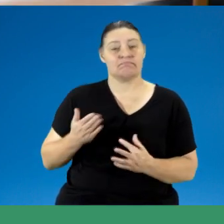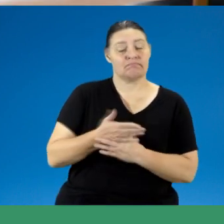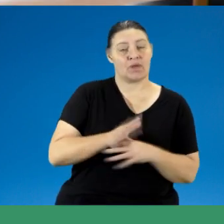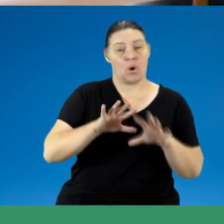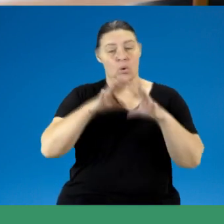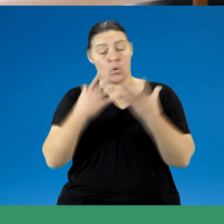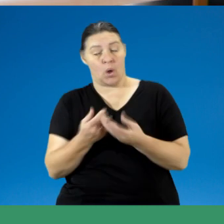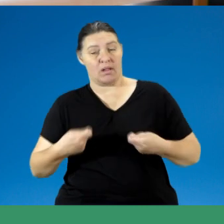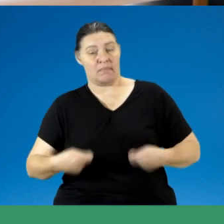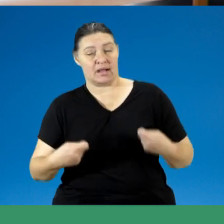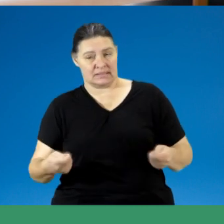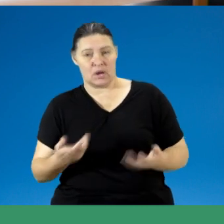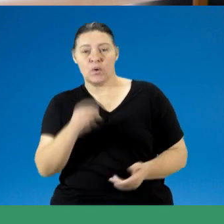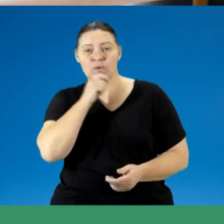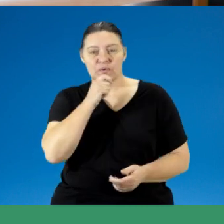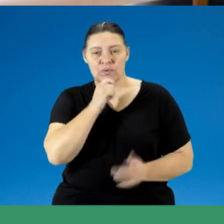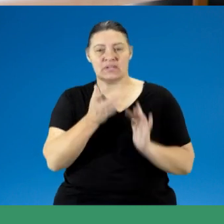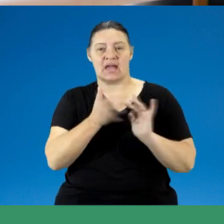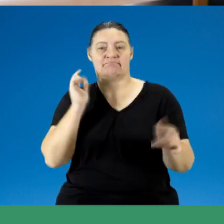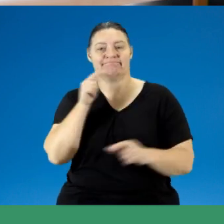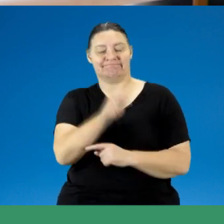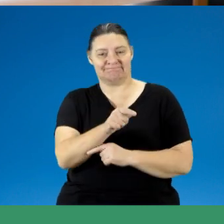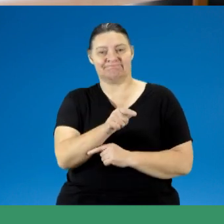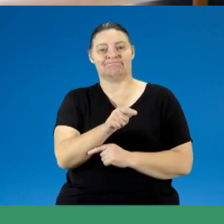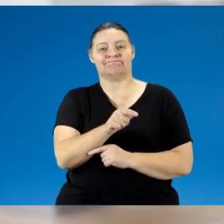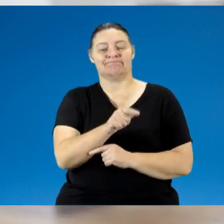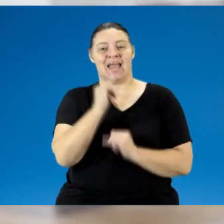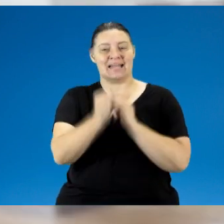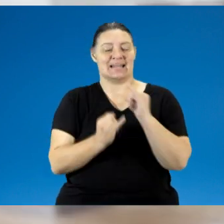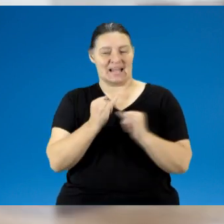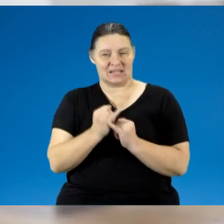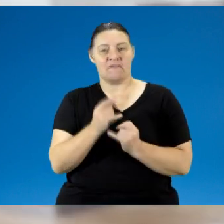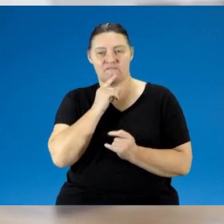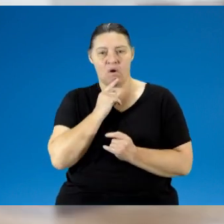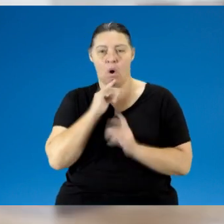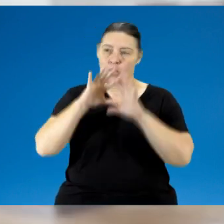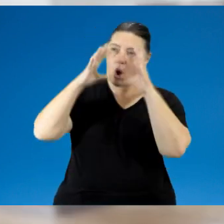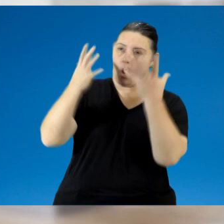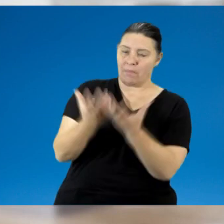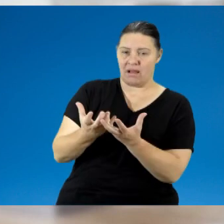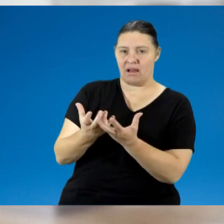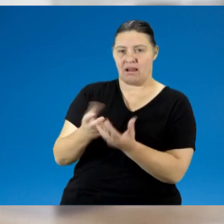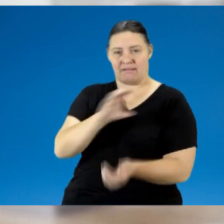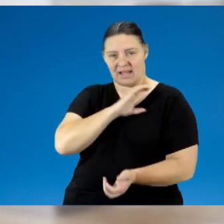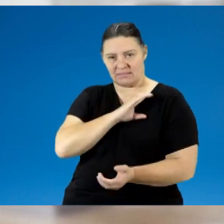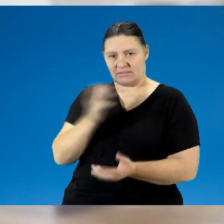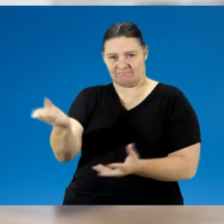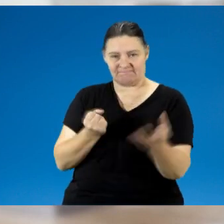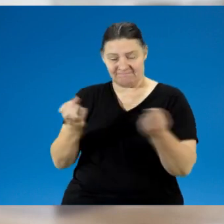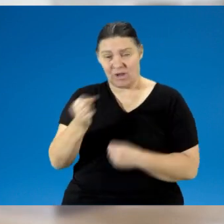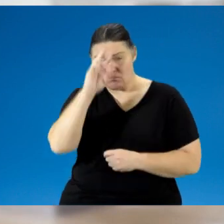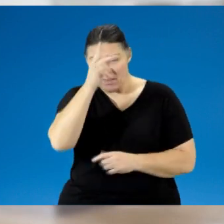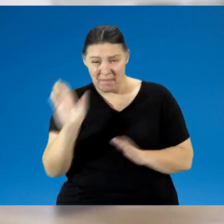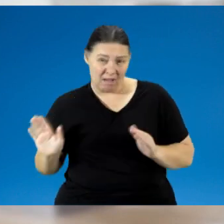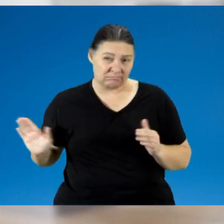Entering the global market using the internet to source customers. Surely by now you remember, during the